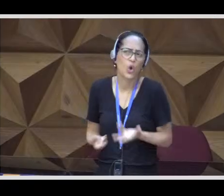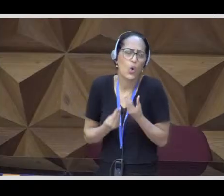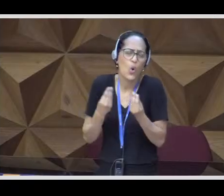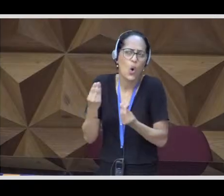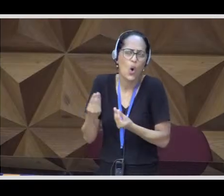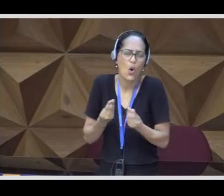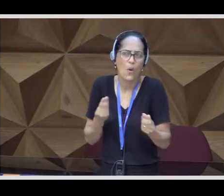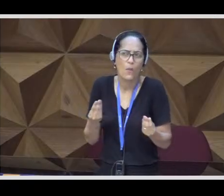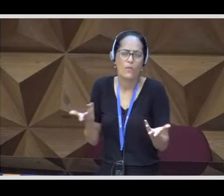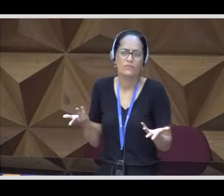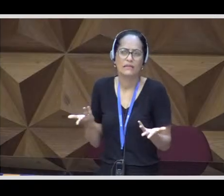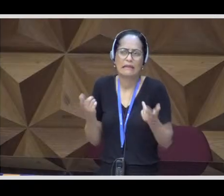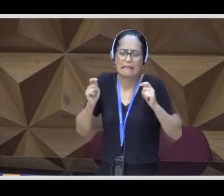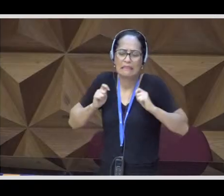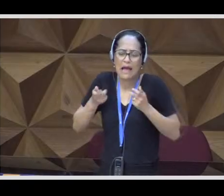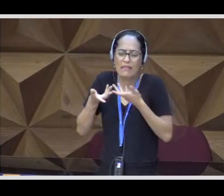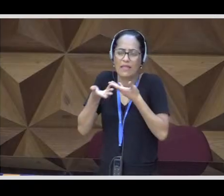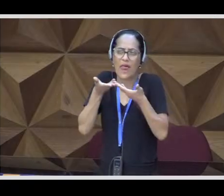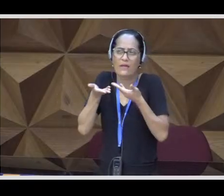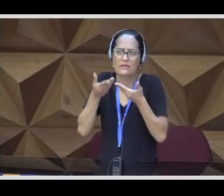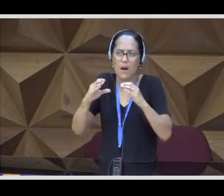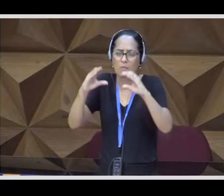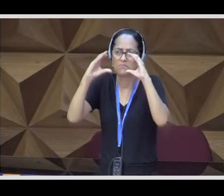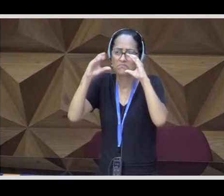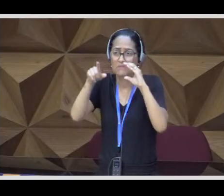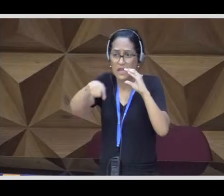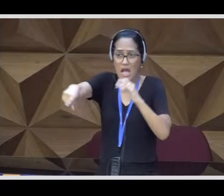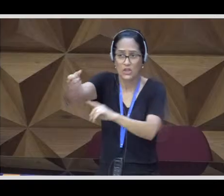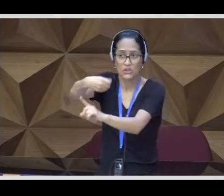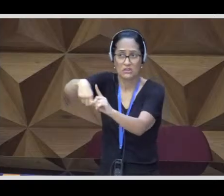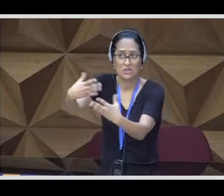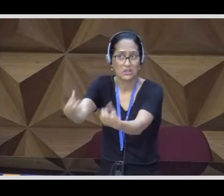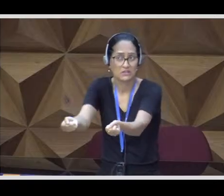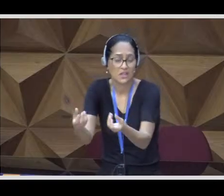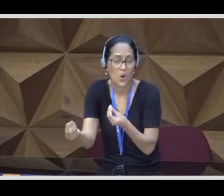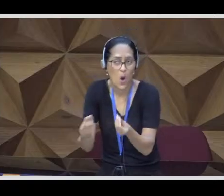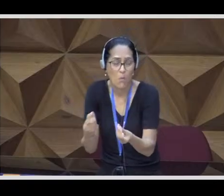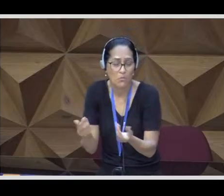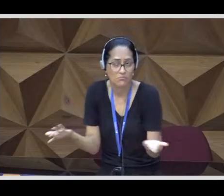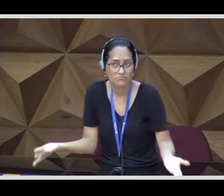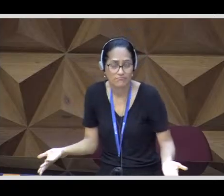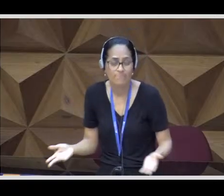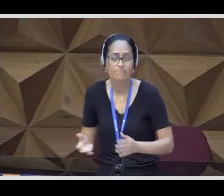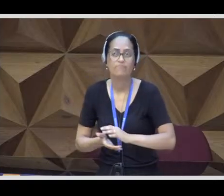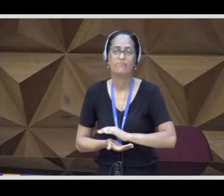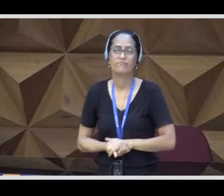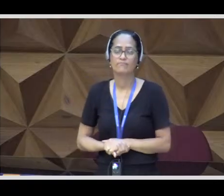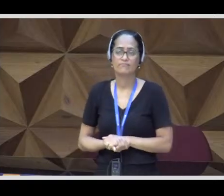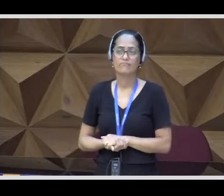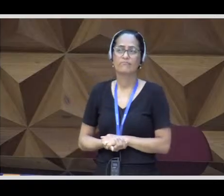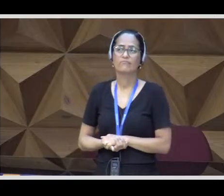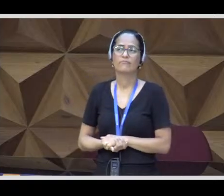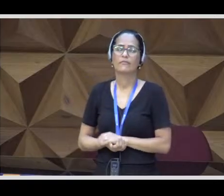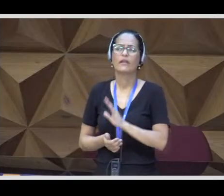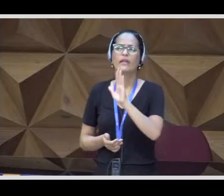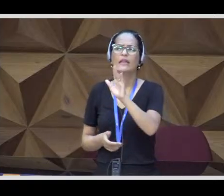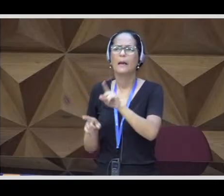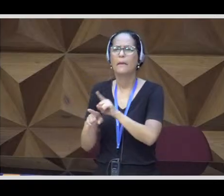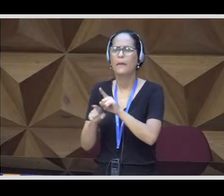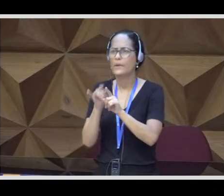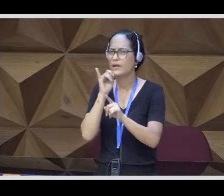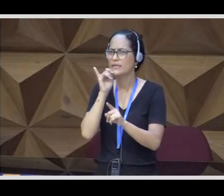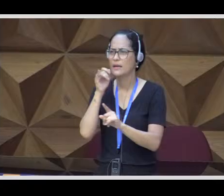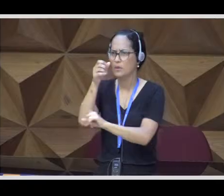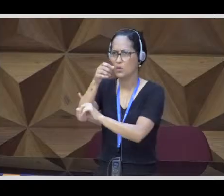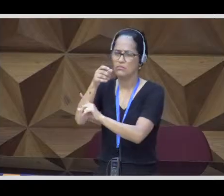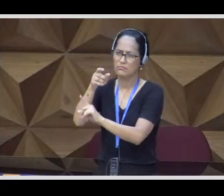them that would be socially acceptable? And an interesting thing about what information from the real world is needed. If you think about putting on a VR